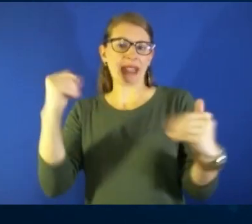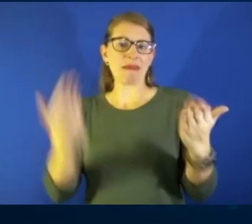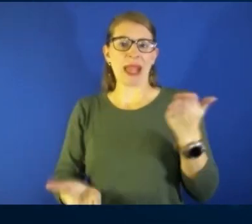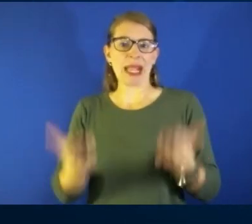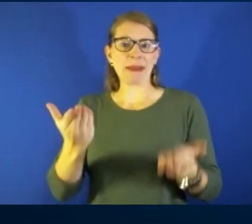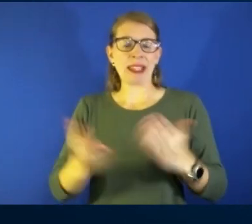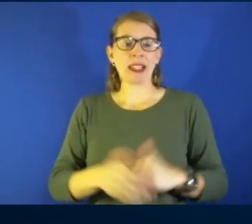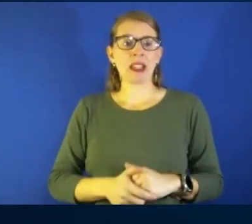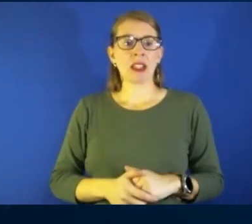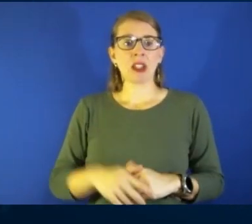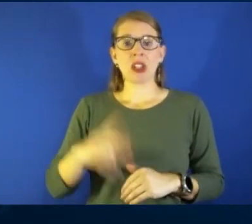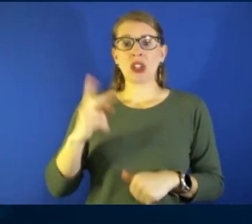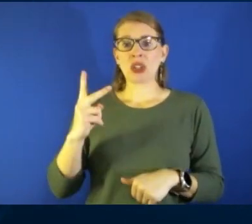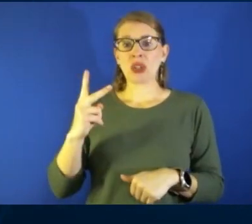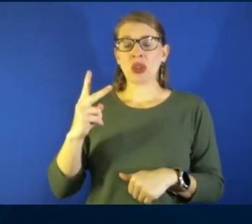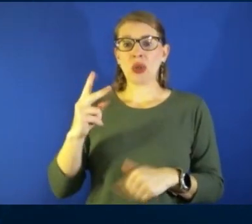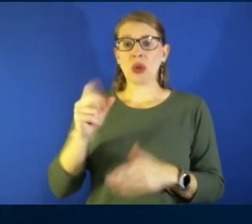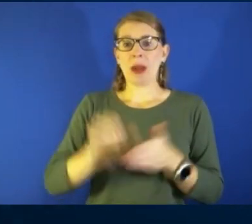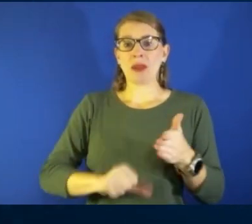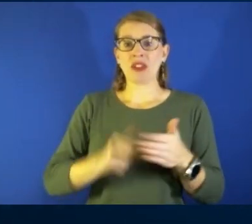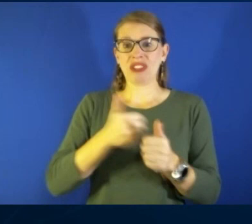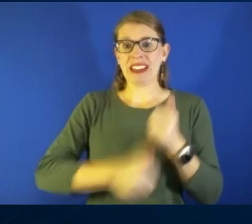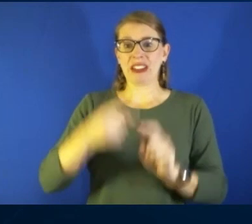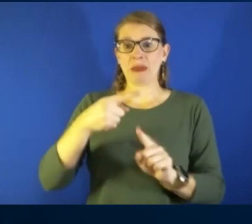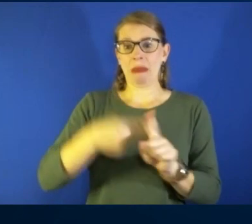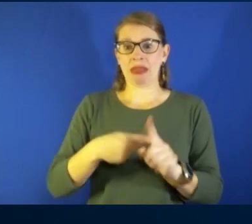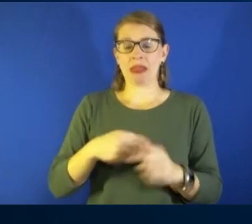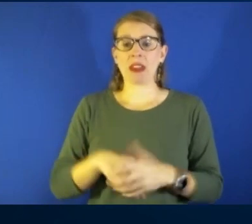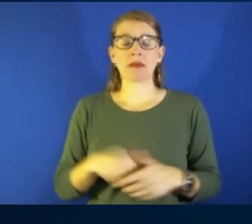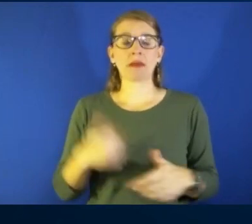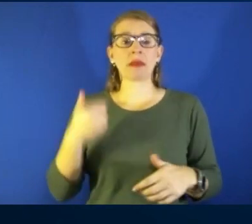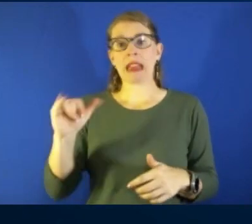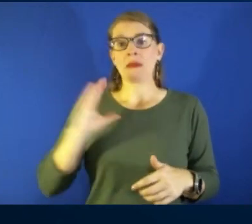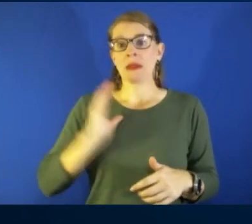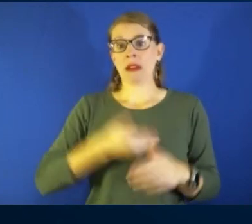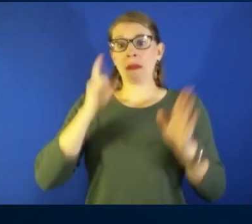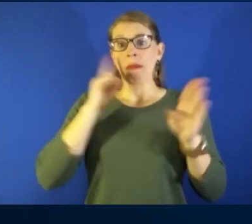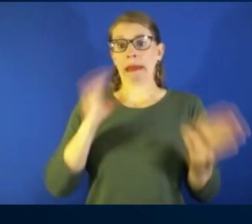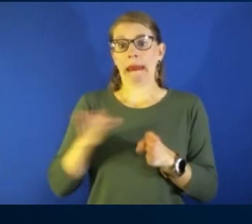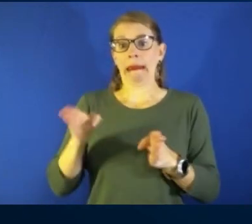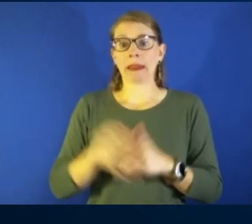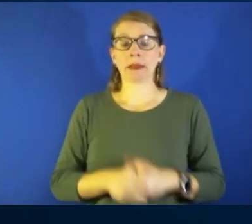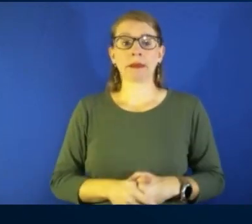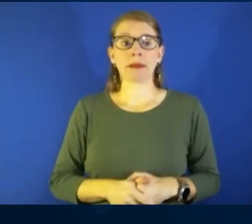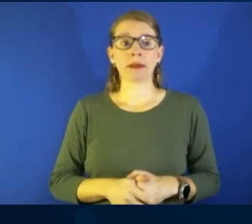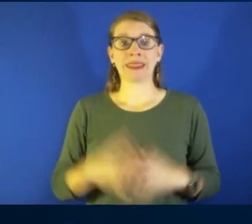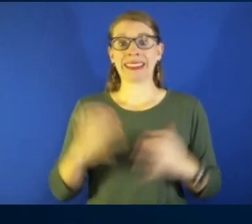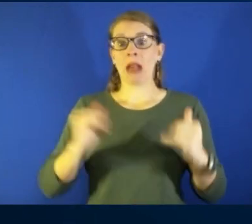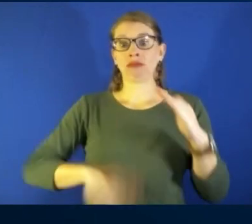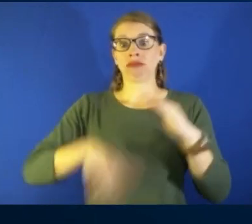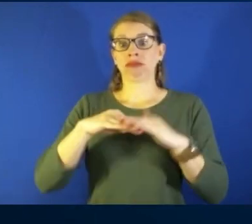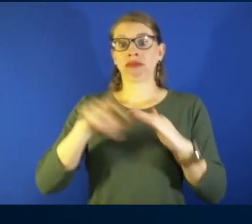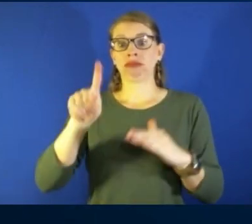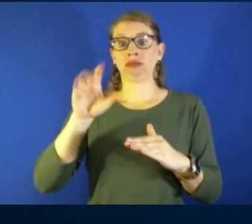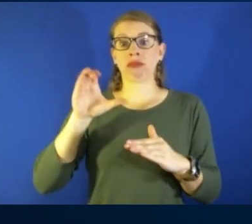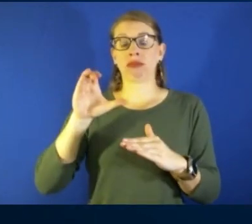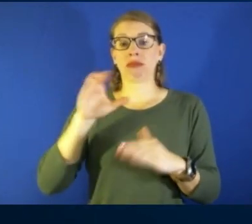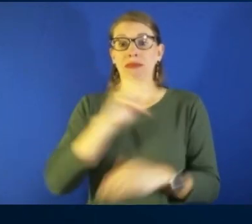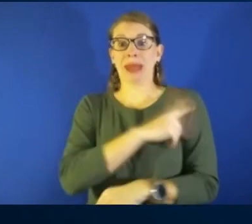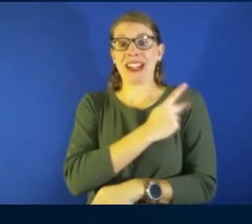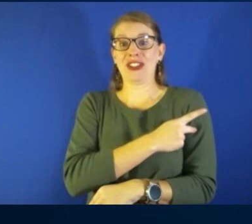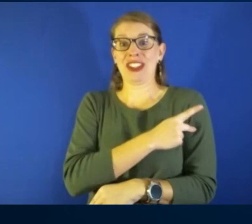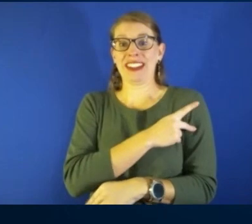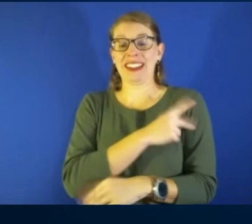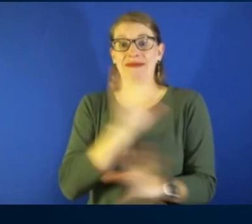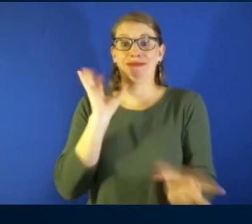2 a month, or that's what we planned for. And it's been, like I said, 100 patients in 10 months. So. What's it like when you talk?